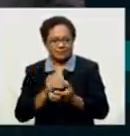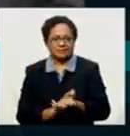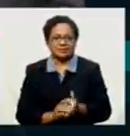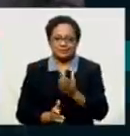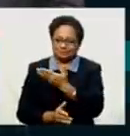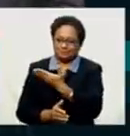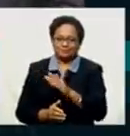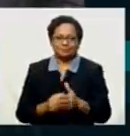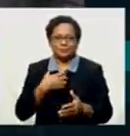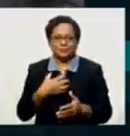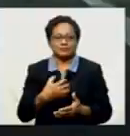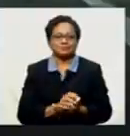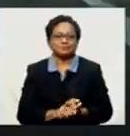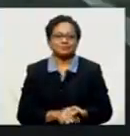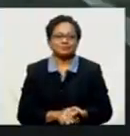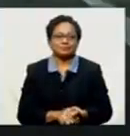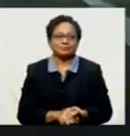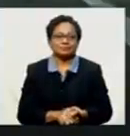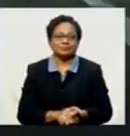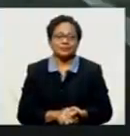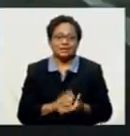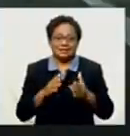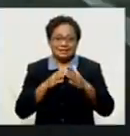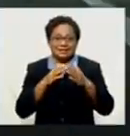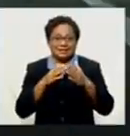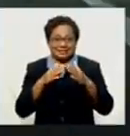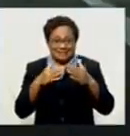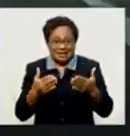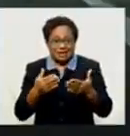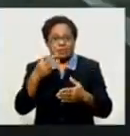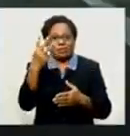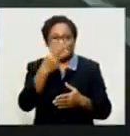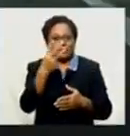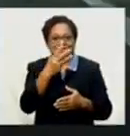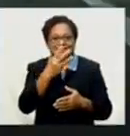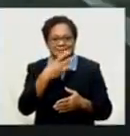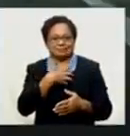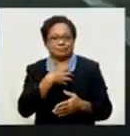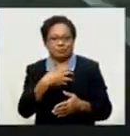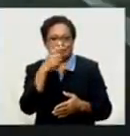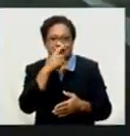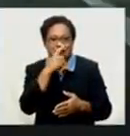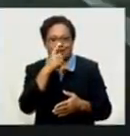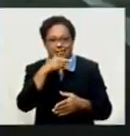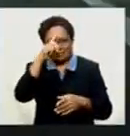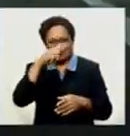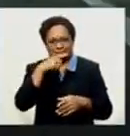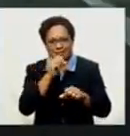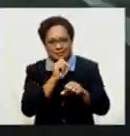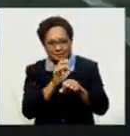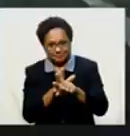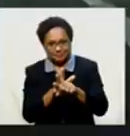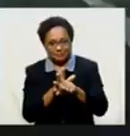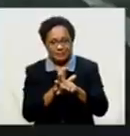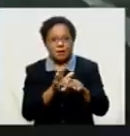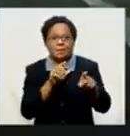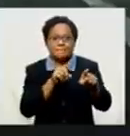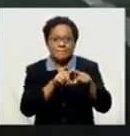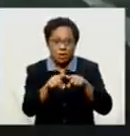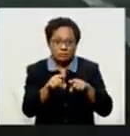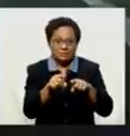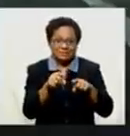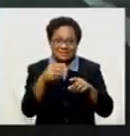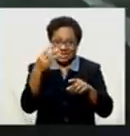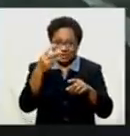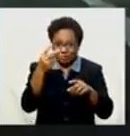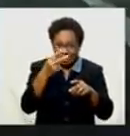Tandulala. Edwin, we've recorded 13 new COVID-19 infections and all are close contacts of previously